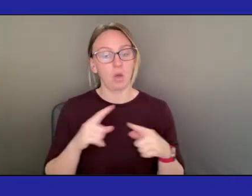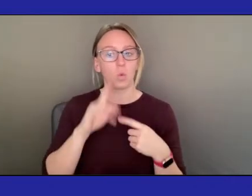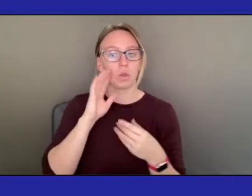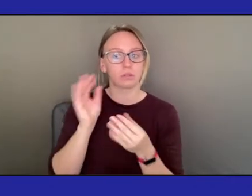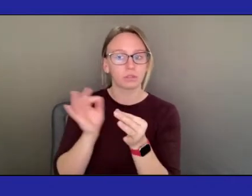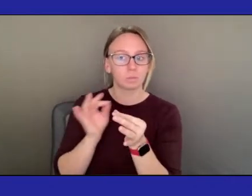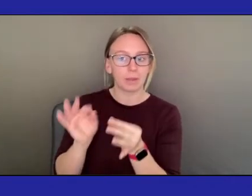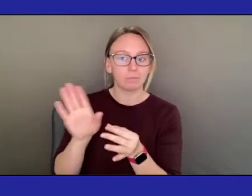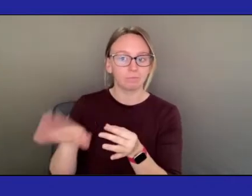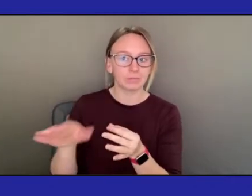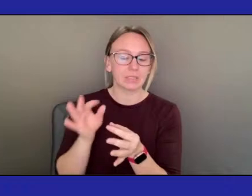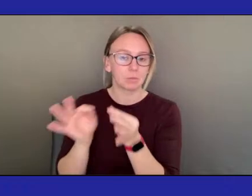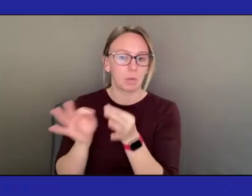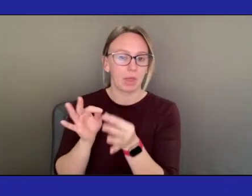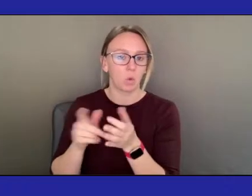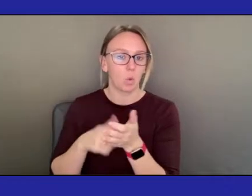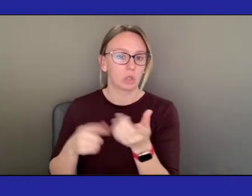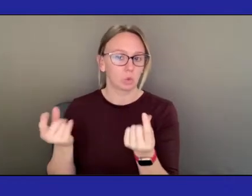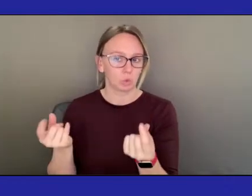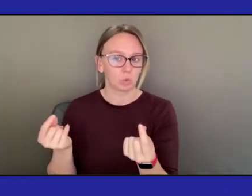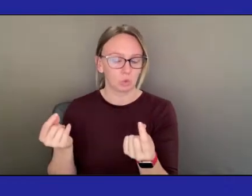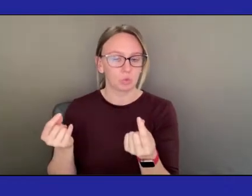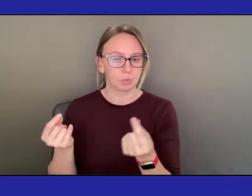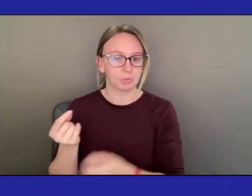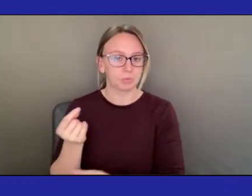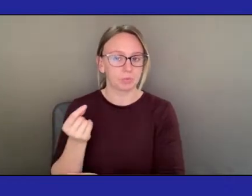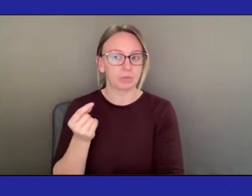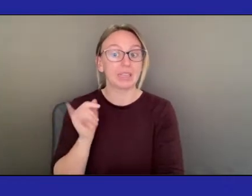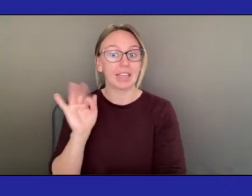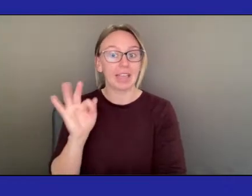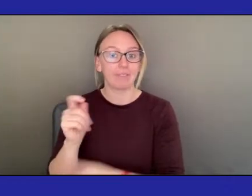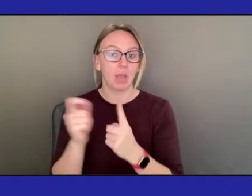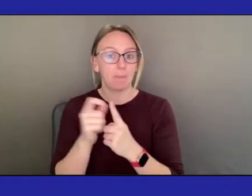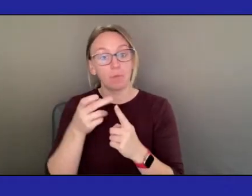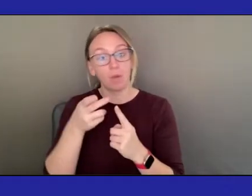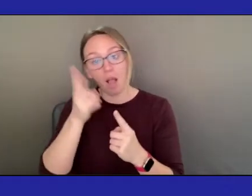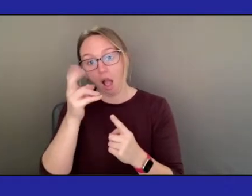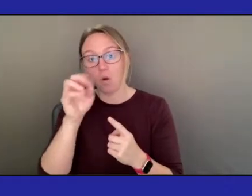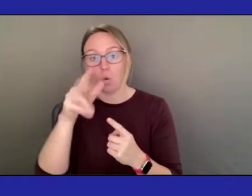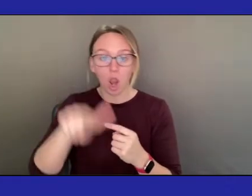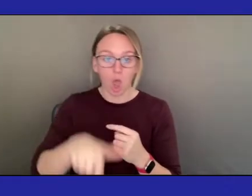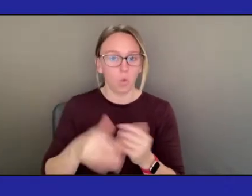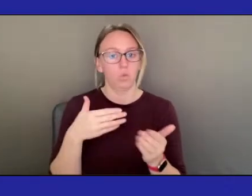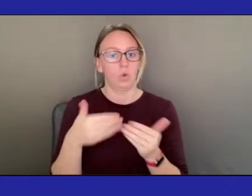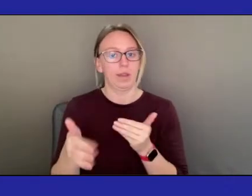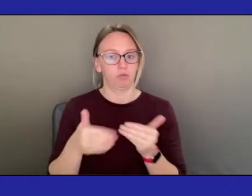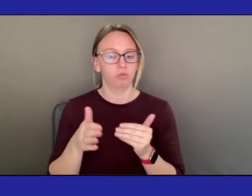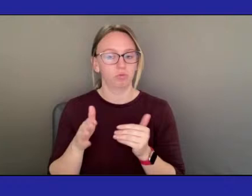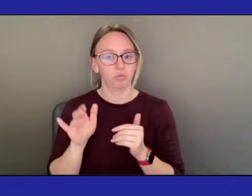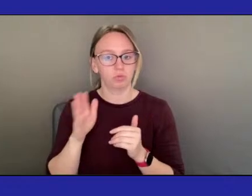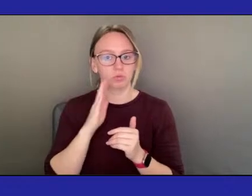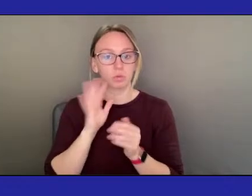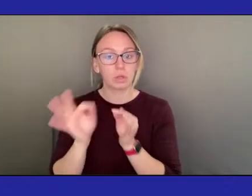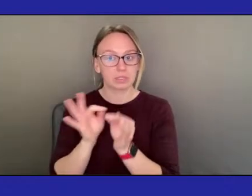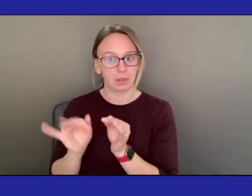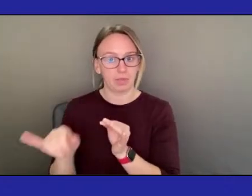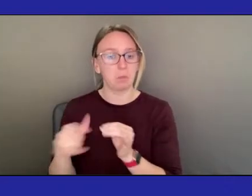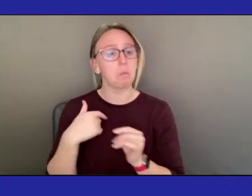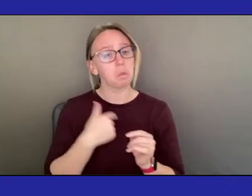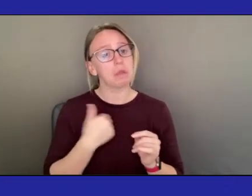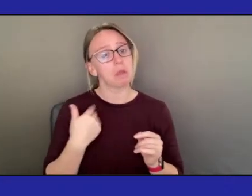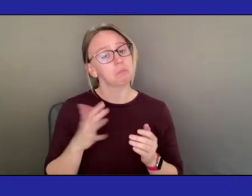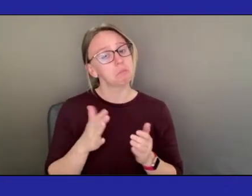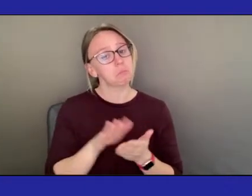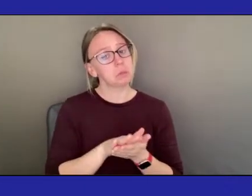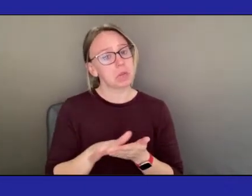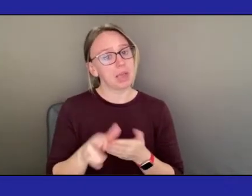them instructions as to what to do if their finger sticks are high or if it's low. And so we've had some pretty nice results